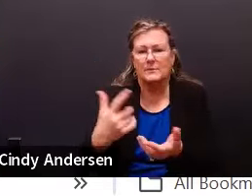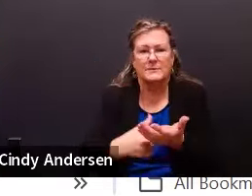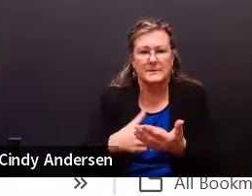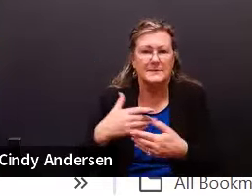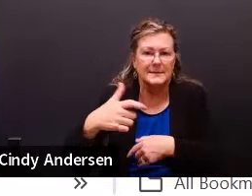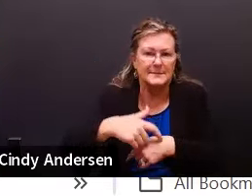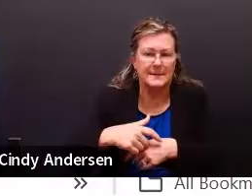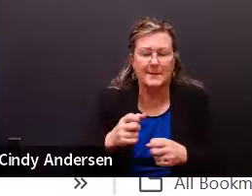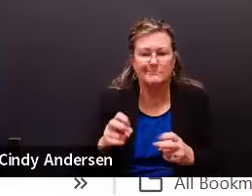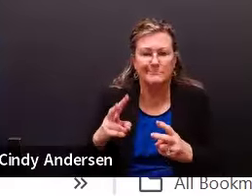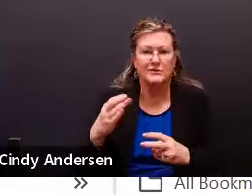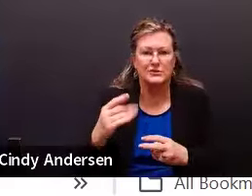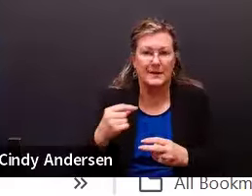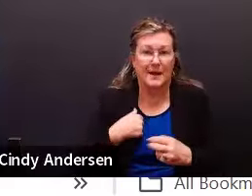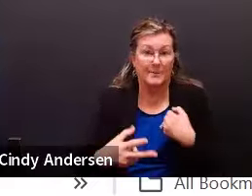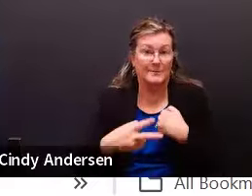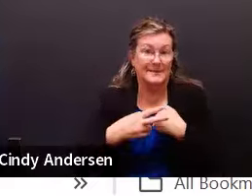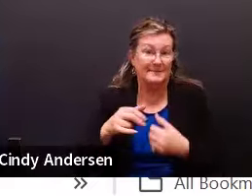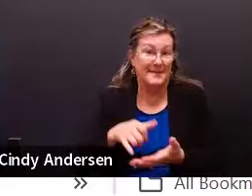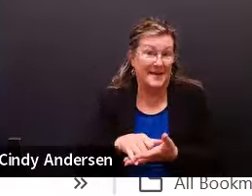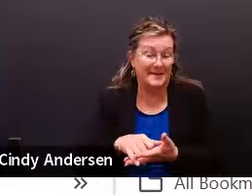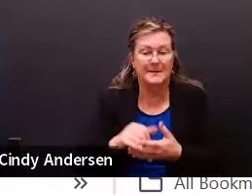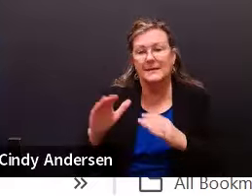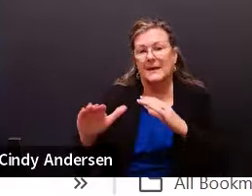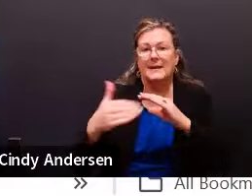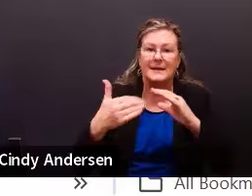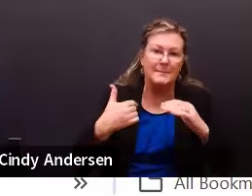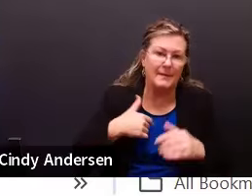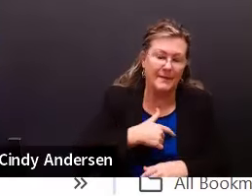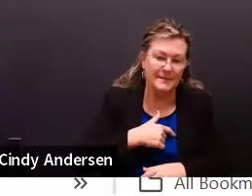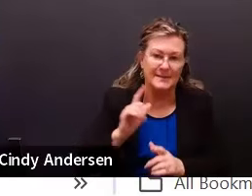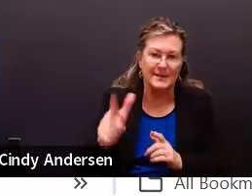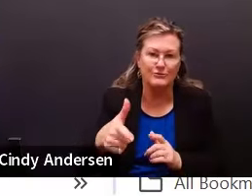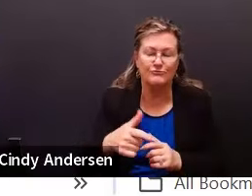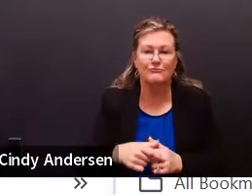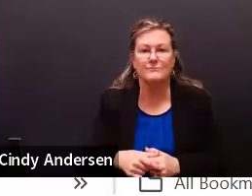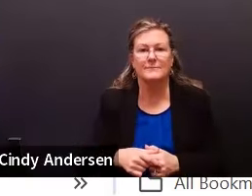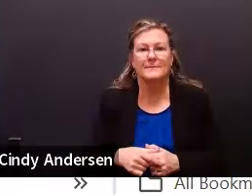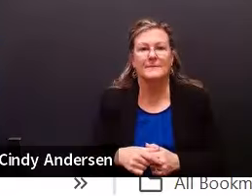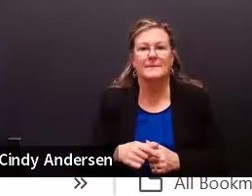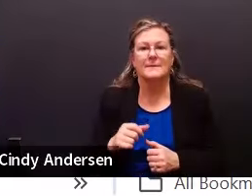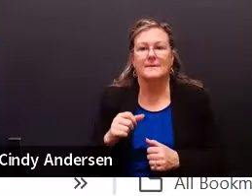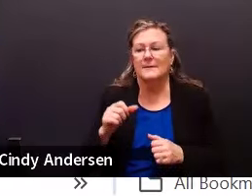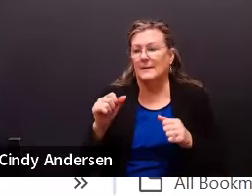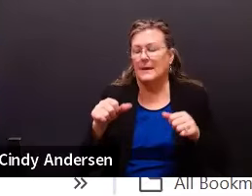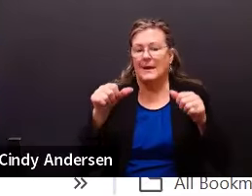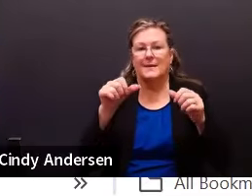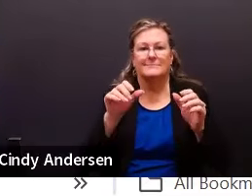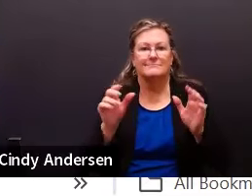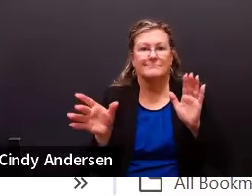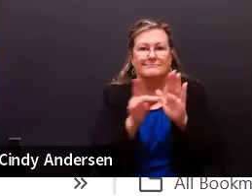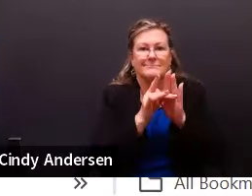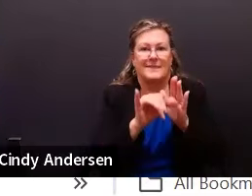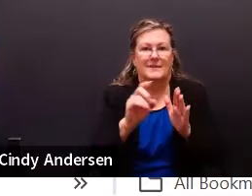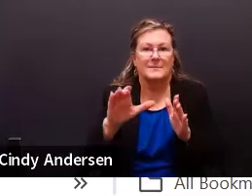can throw those in the chat right now because I'll save the chat. You can also email those to us later on, or you can stick them on that same document, just